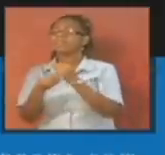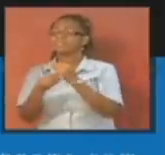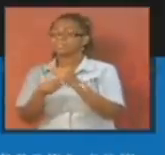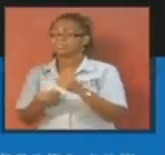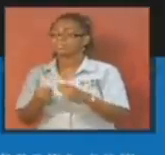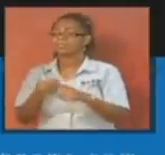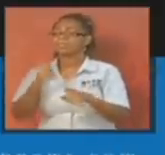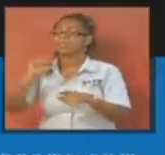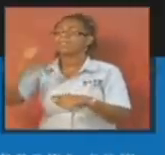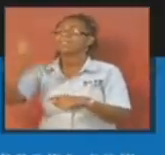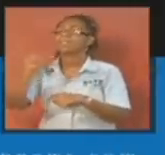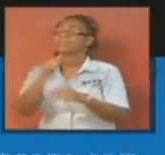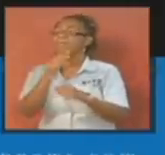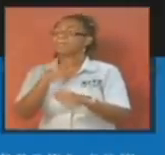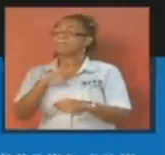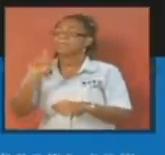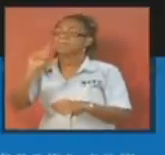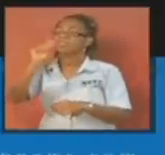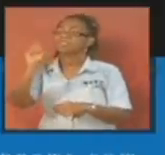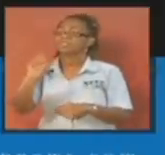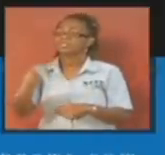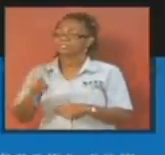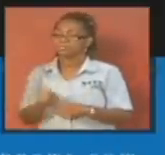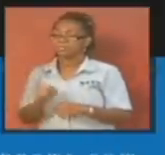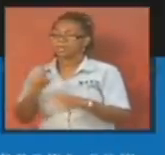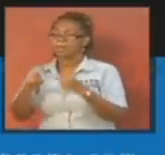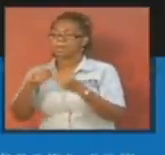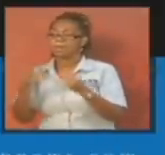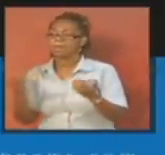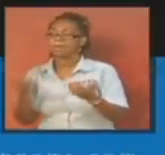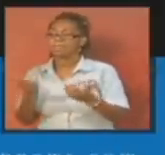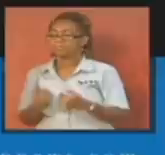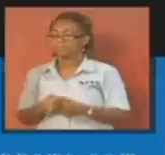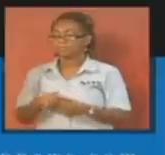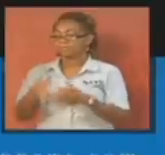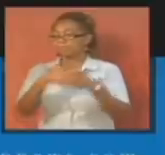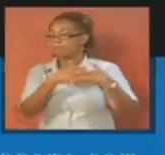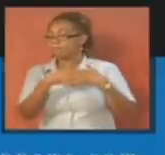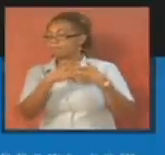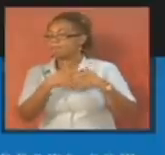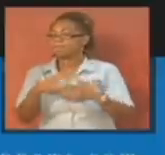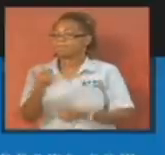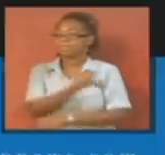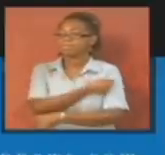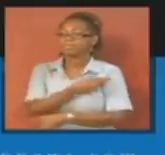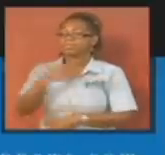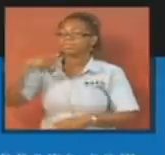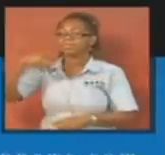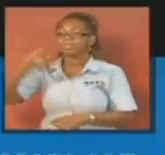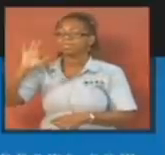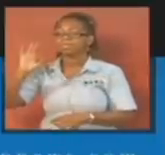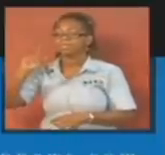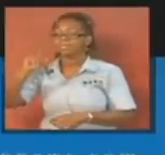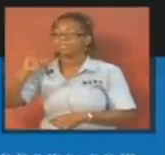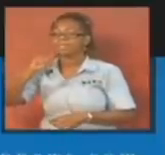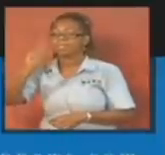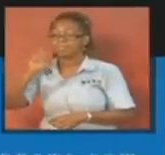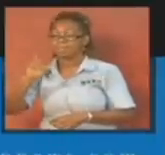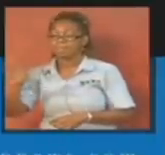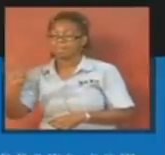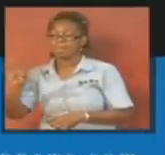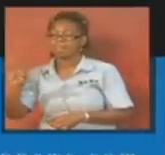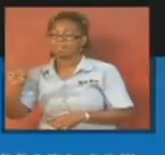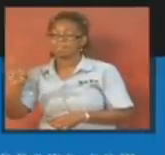whole issue, I think, with the Pfizer vaccines coming in is that whether it is so simple as